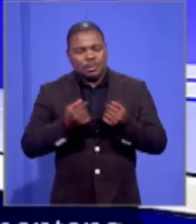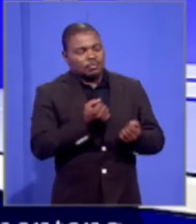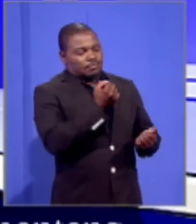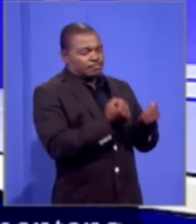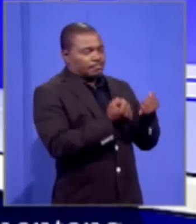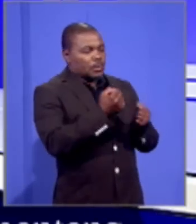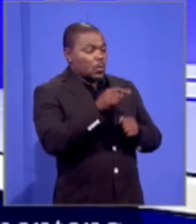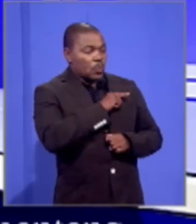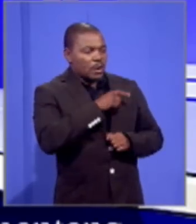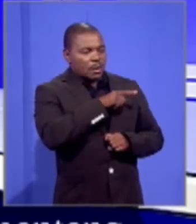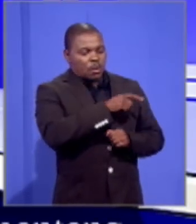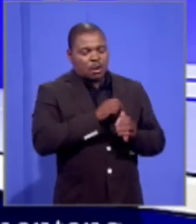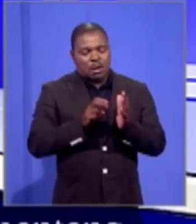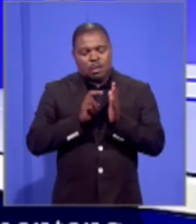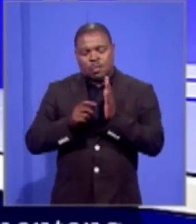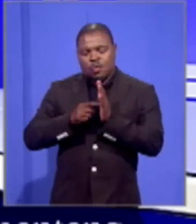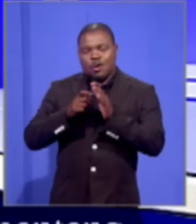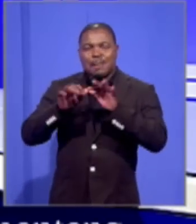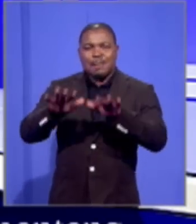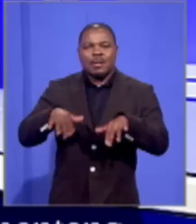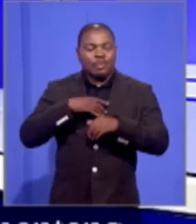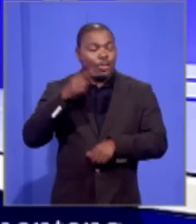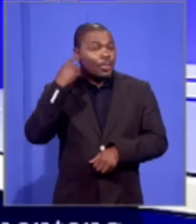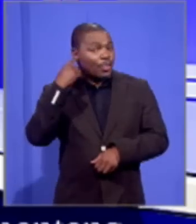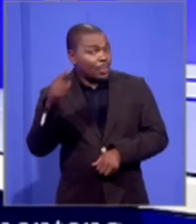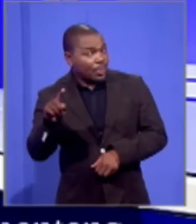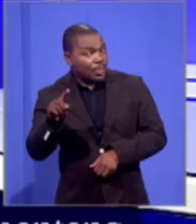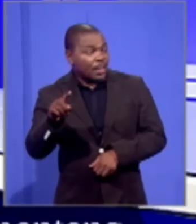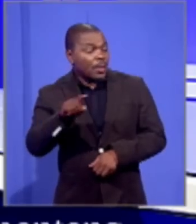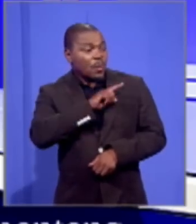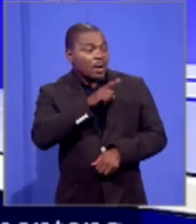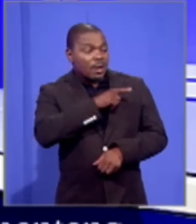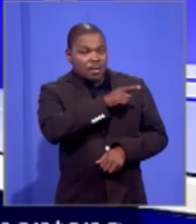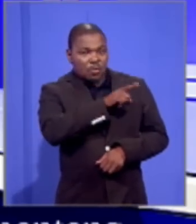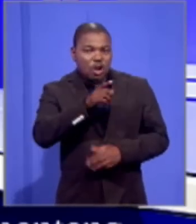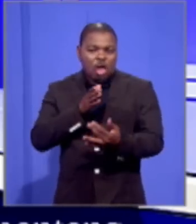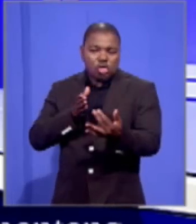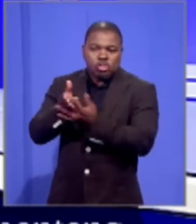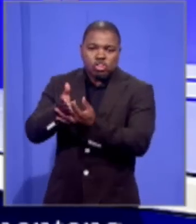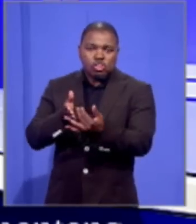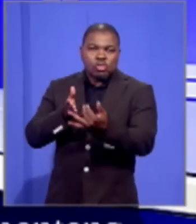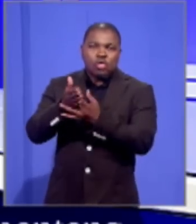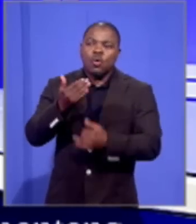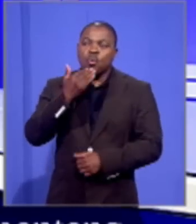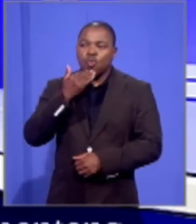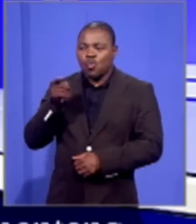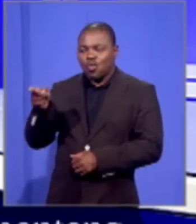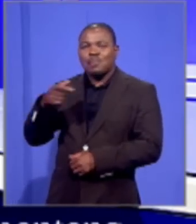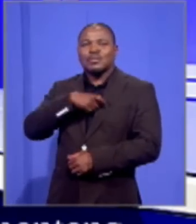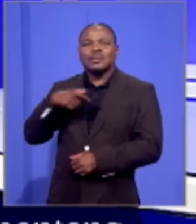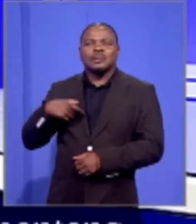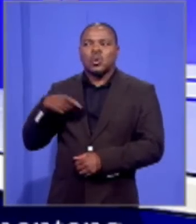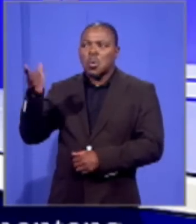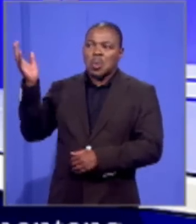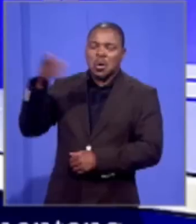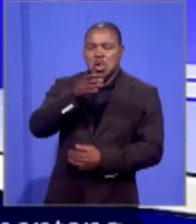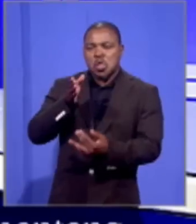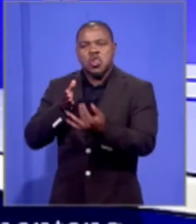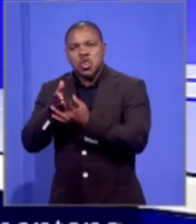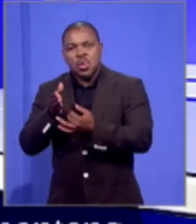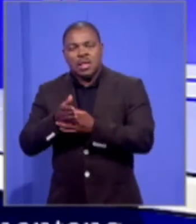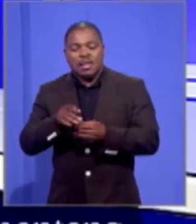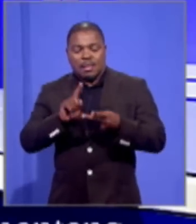molato wa go nyatša melawana ya lekgotlatheramolao fao ba bego ba tsena ganong mopresidente a sa bolela gape ba re